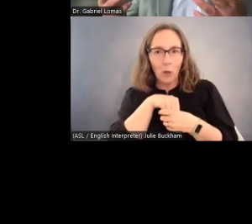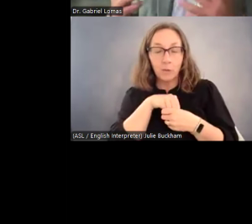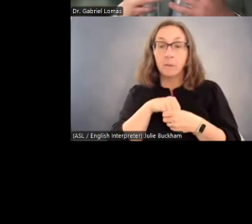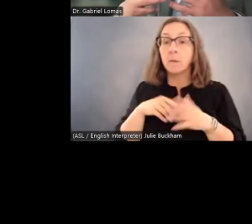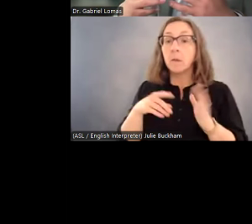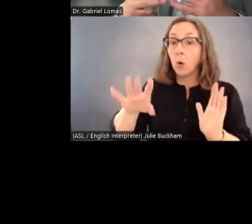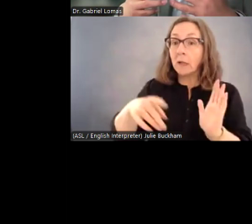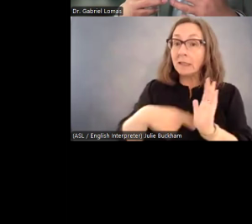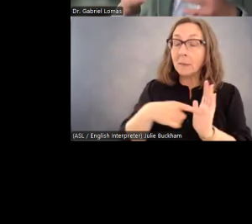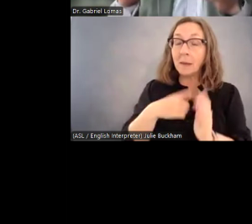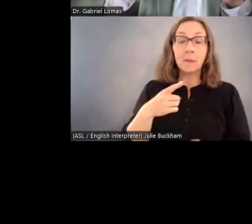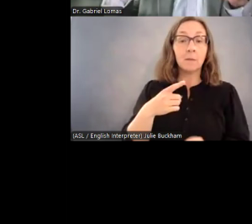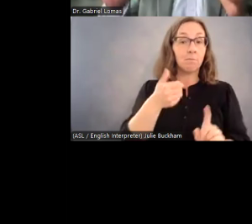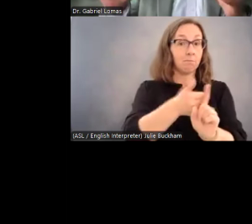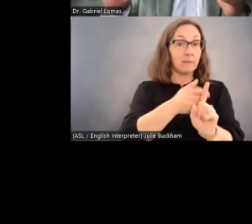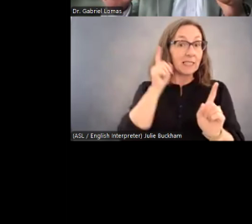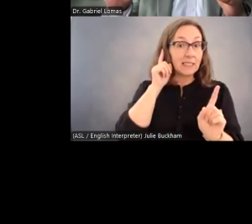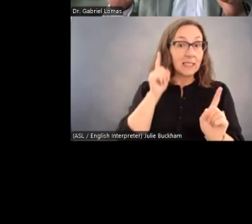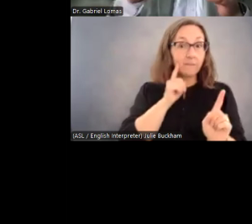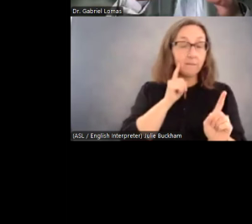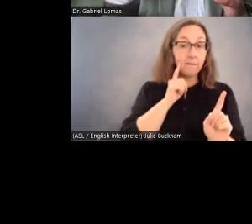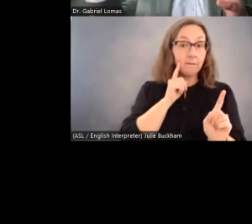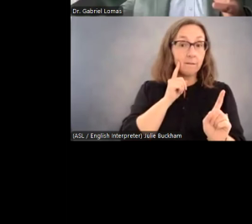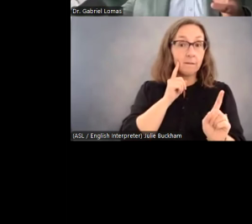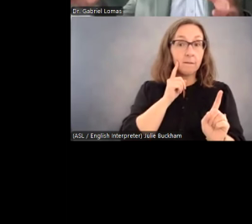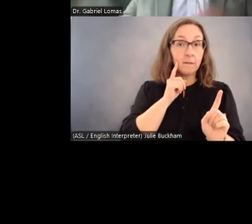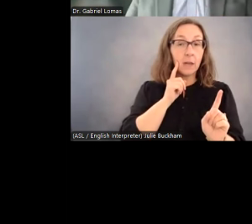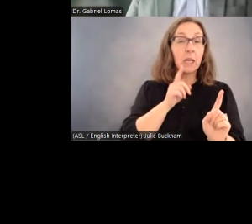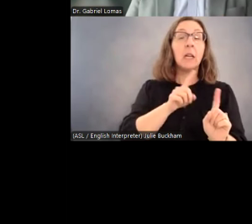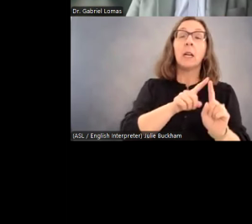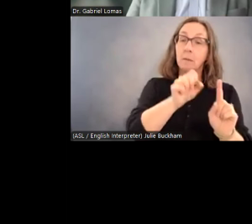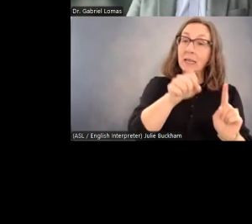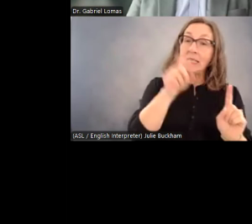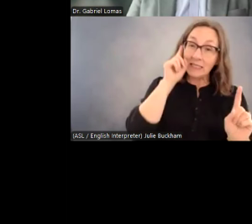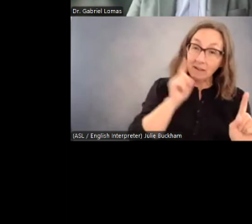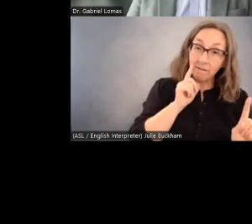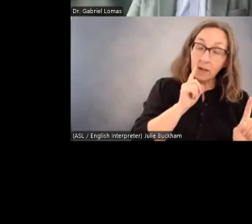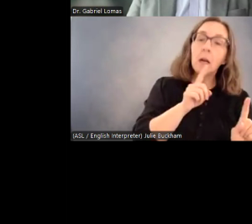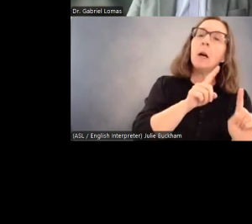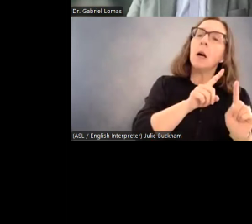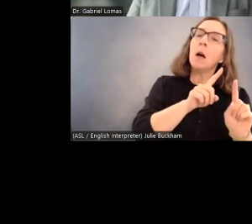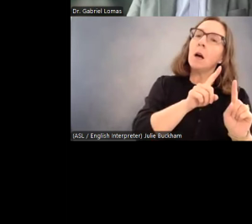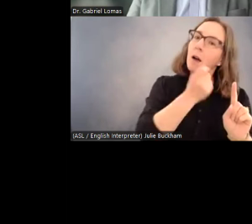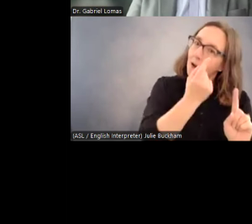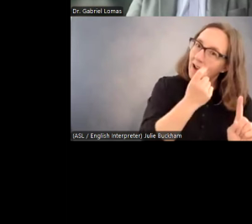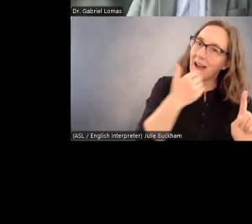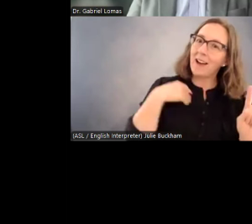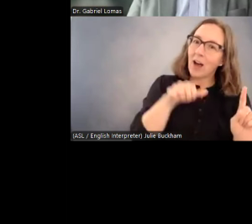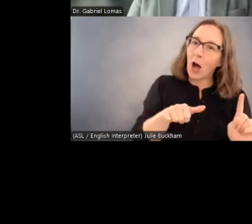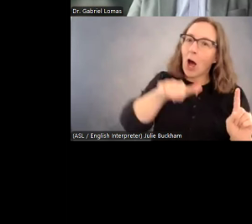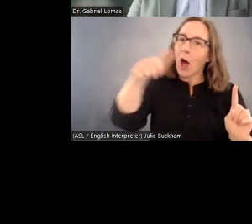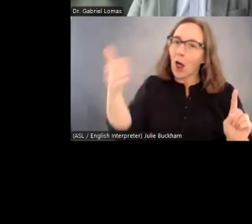deaf with who appear to be deaf, but there really are much more complicated consequences because of